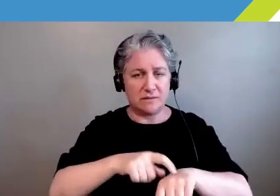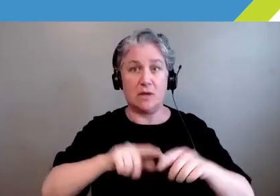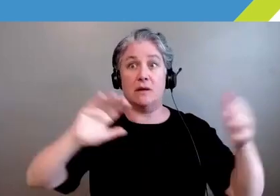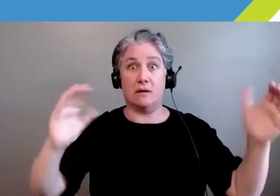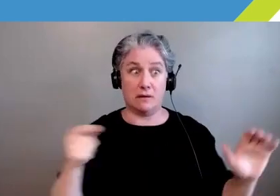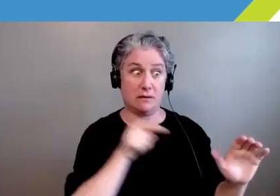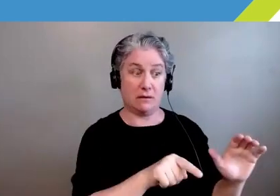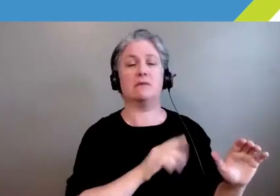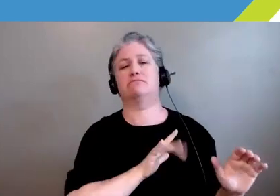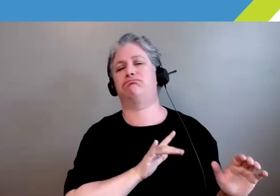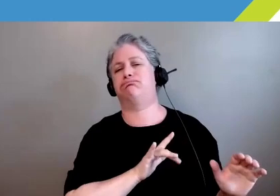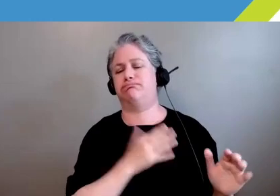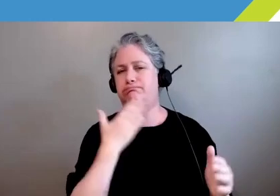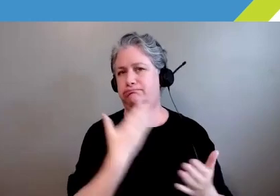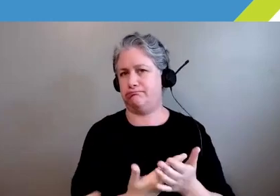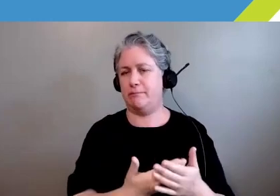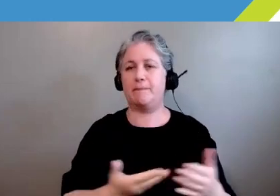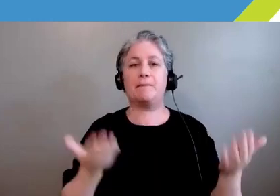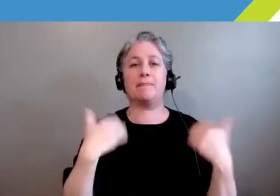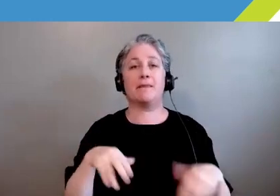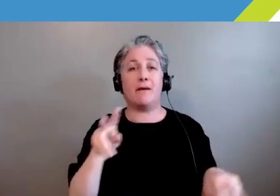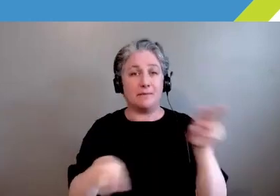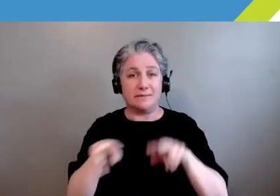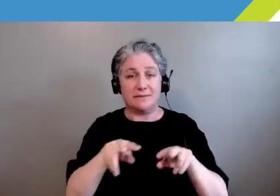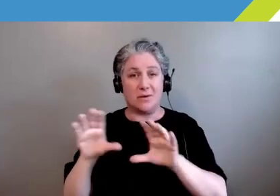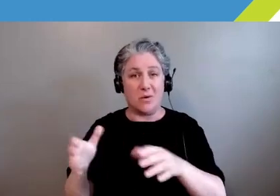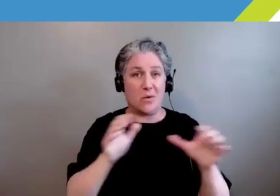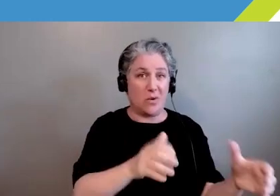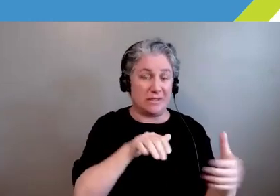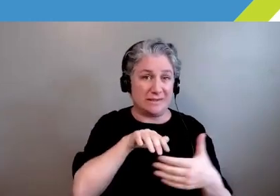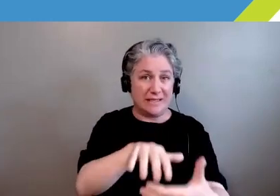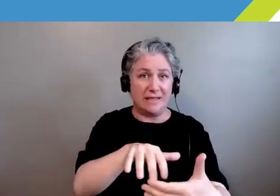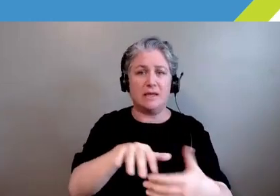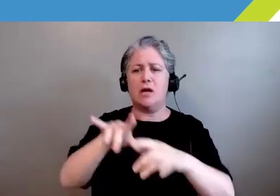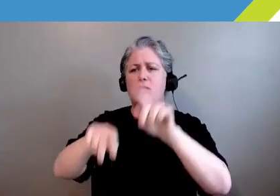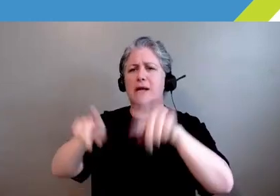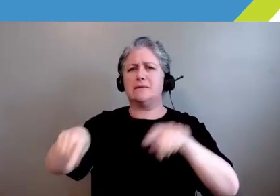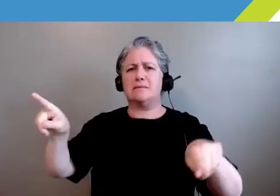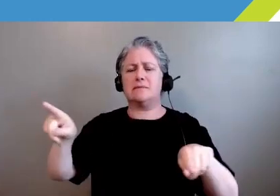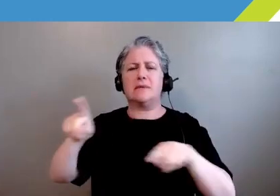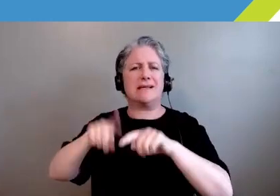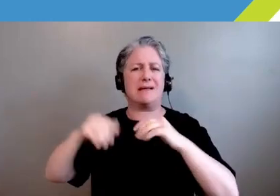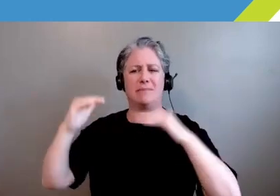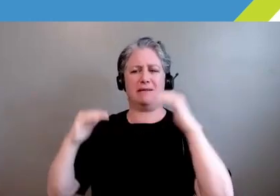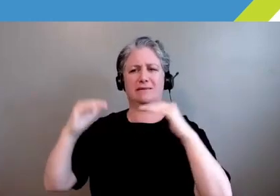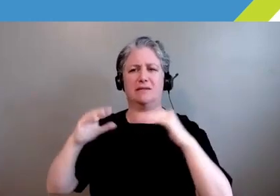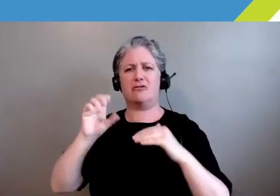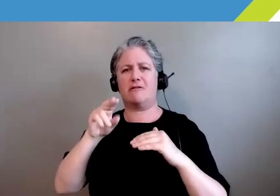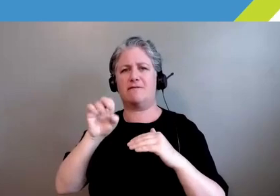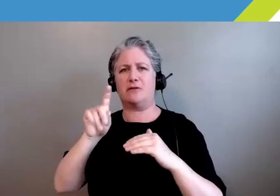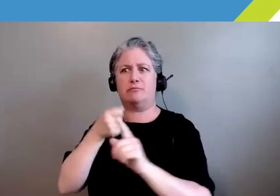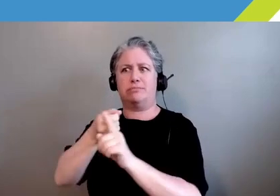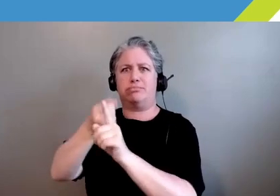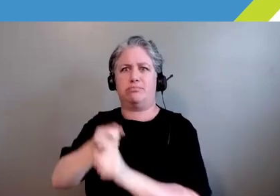group. And then in the setting of an observational cohort study, we don't have randomization to balance out our confounders, but we can use